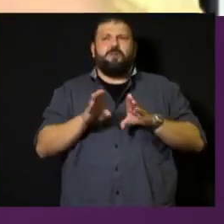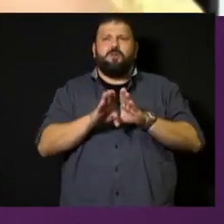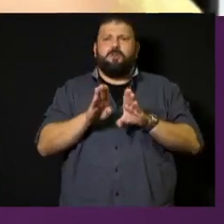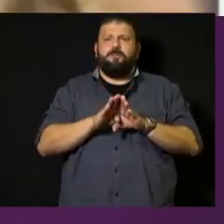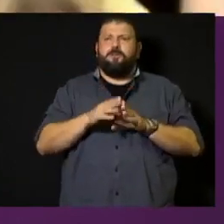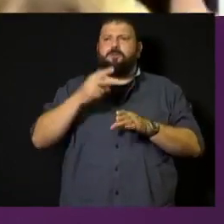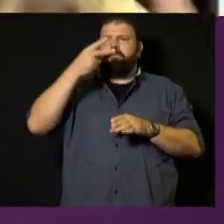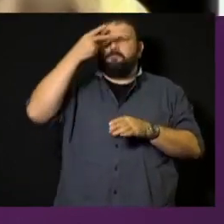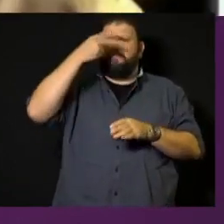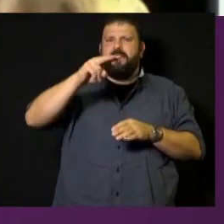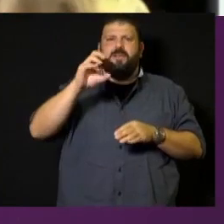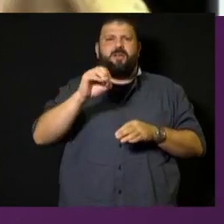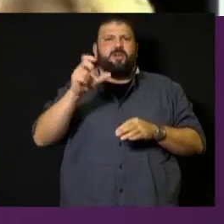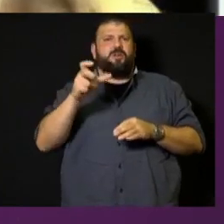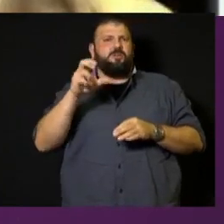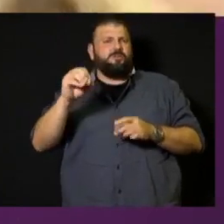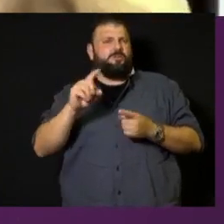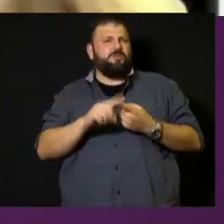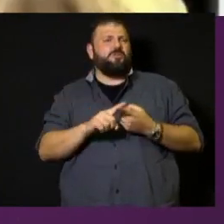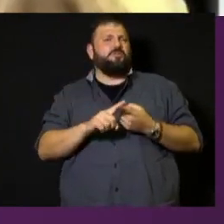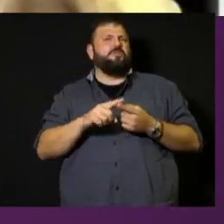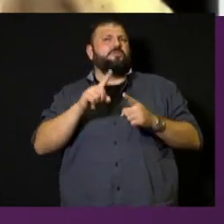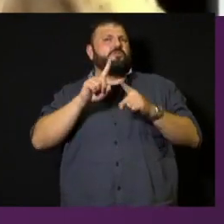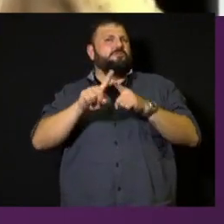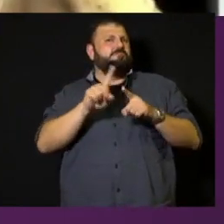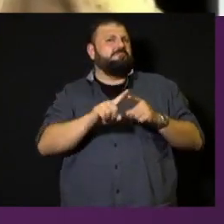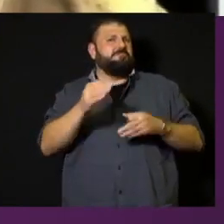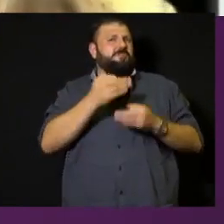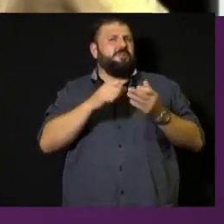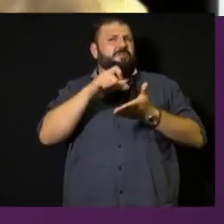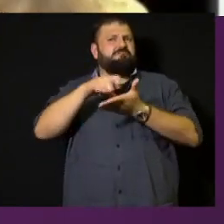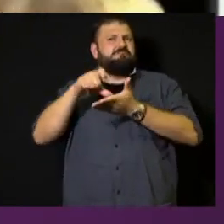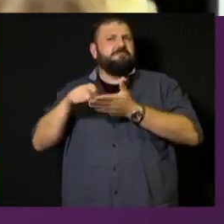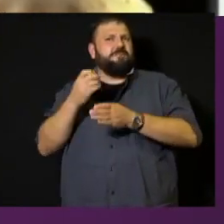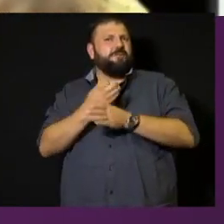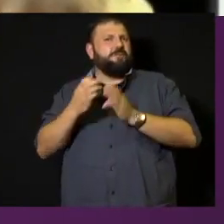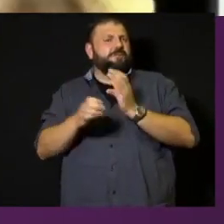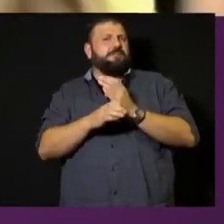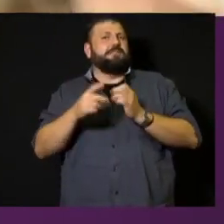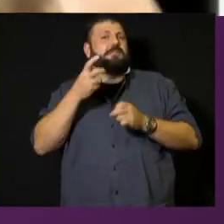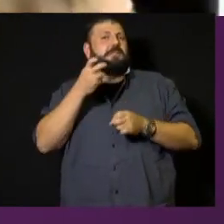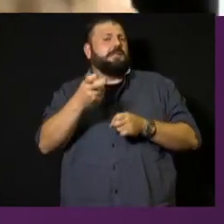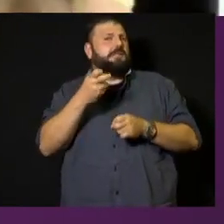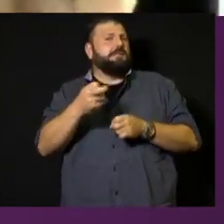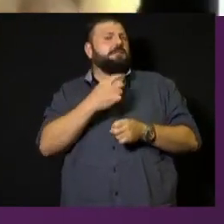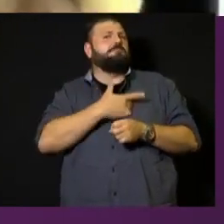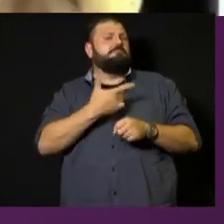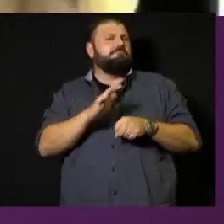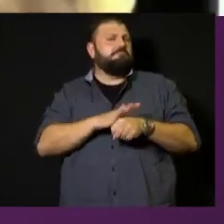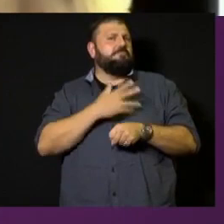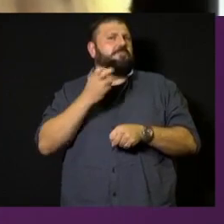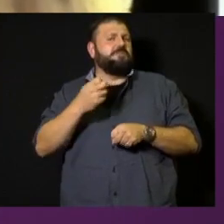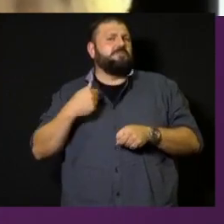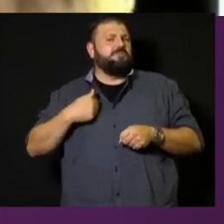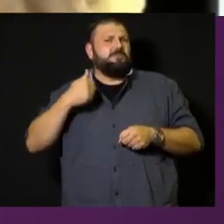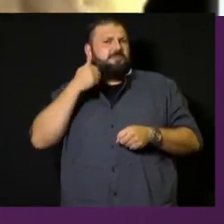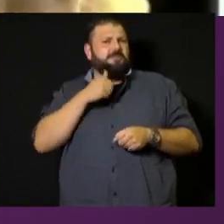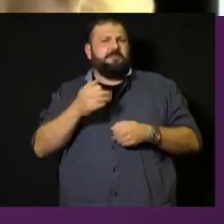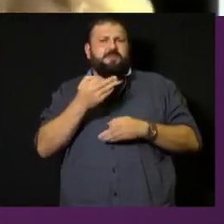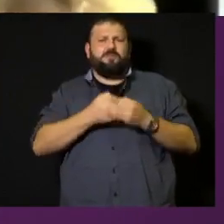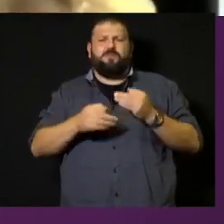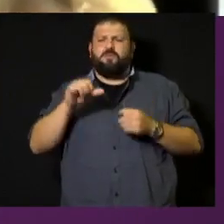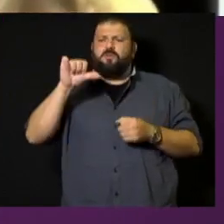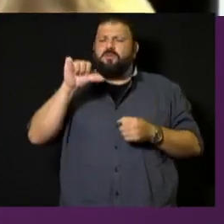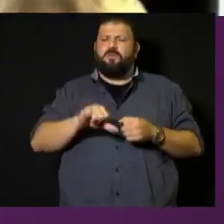Mexico in Oxos, or a lot of countries where you can find the first things. So